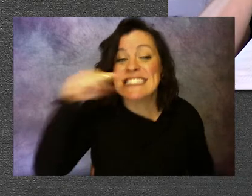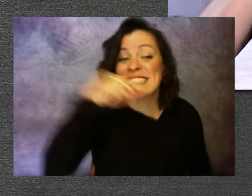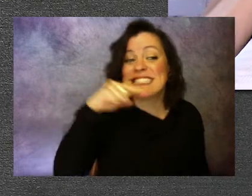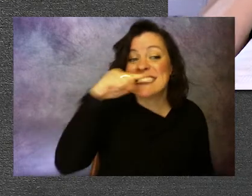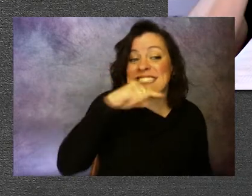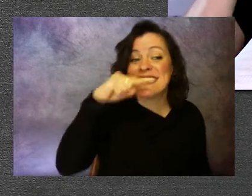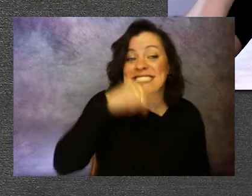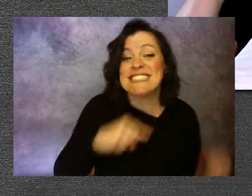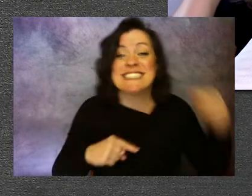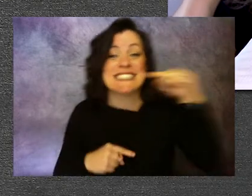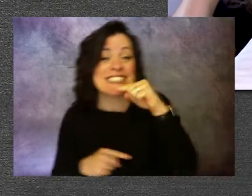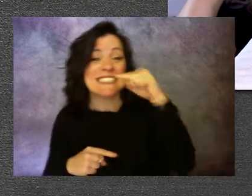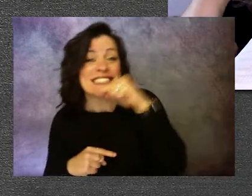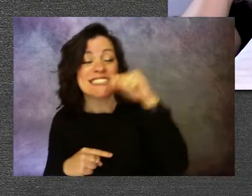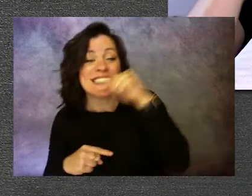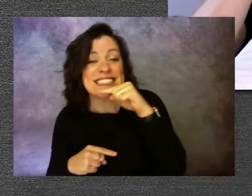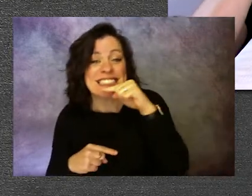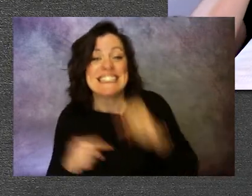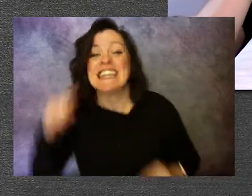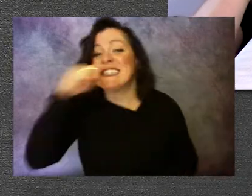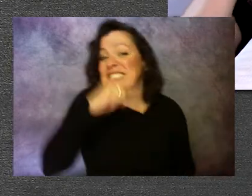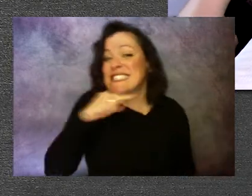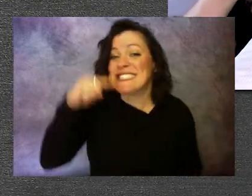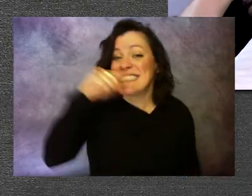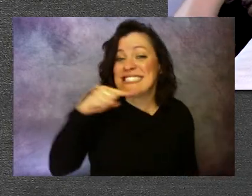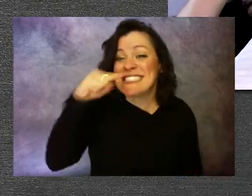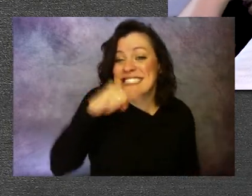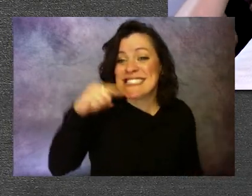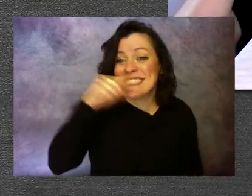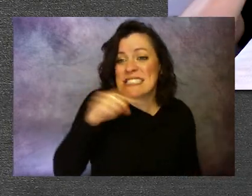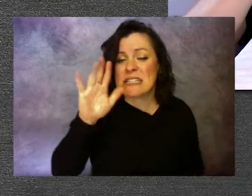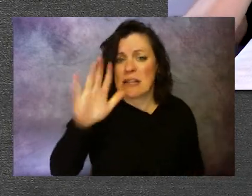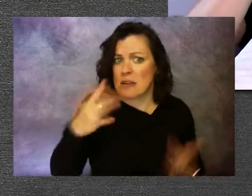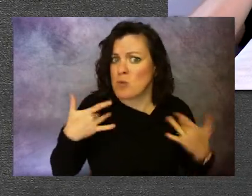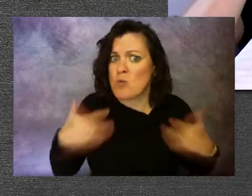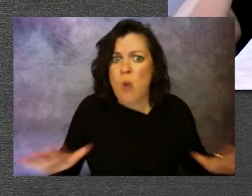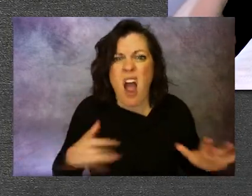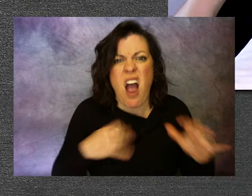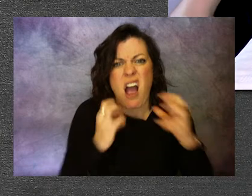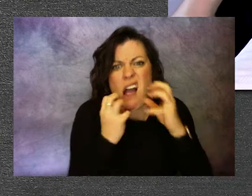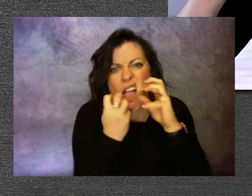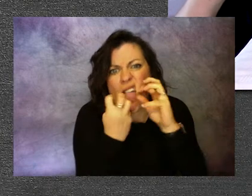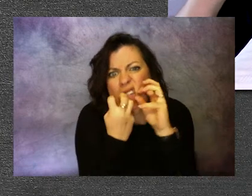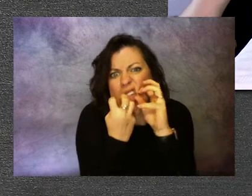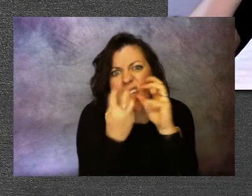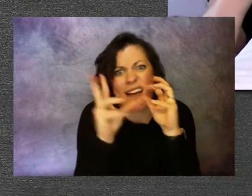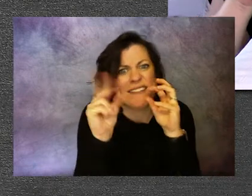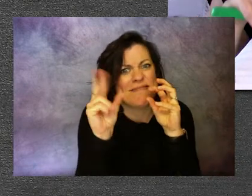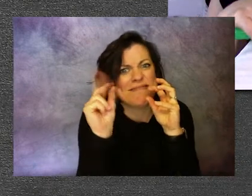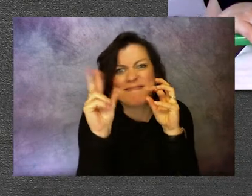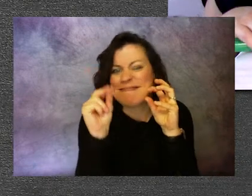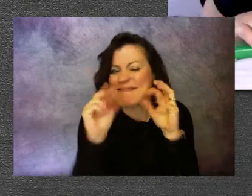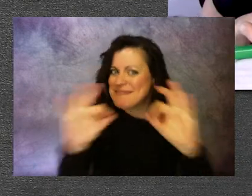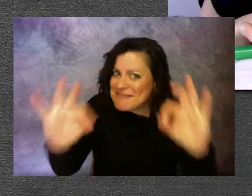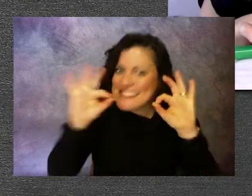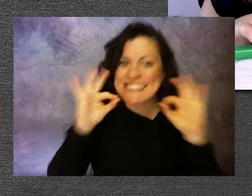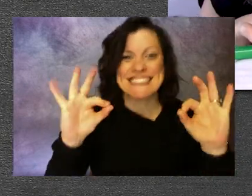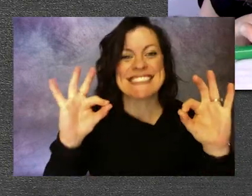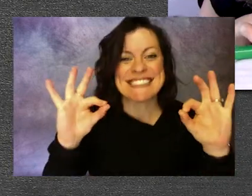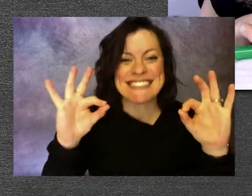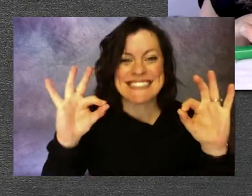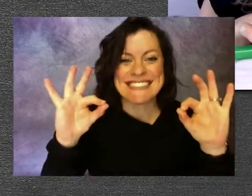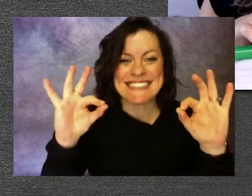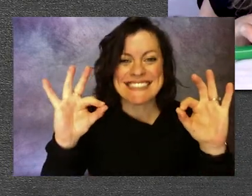up and down and all around, keep cavities away.